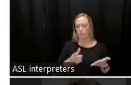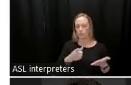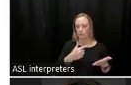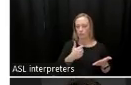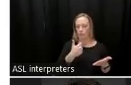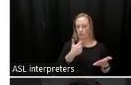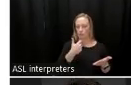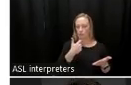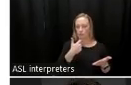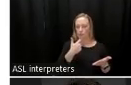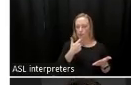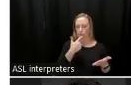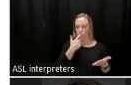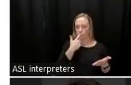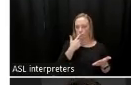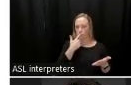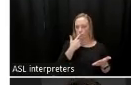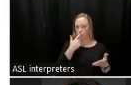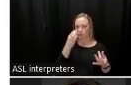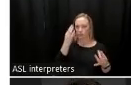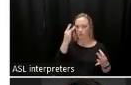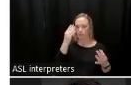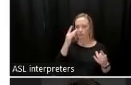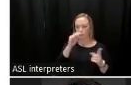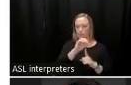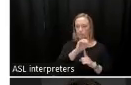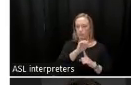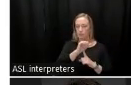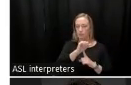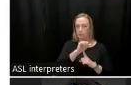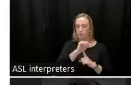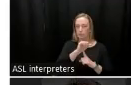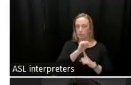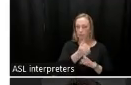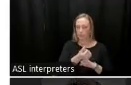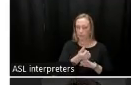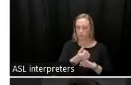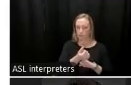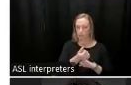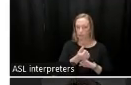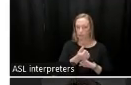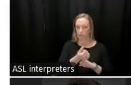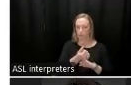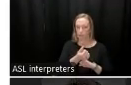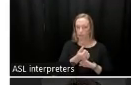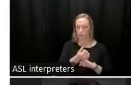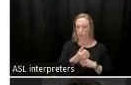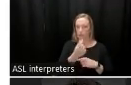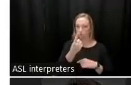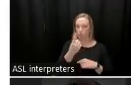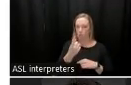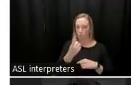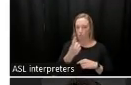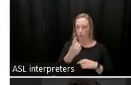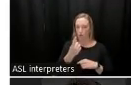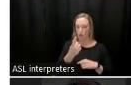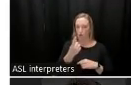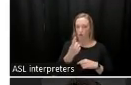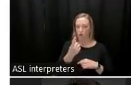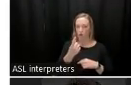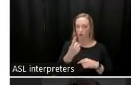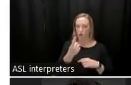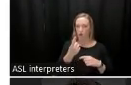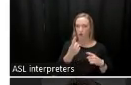are facing a scenario that one of the instruments that we had in the grant has not covered by any service contract, but